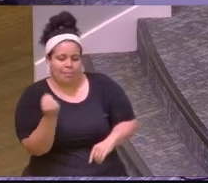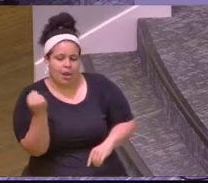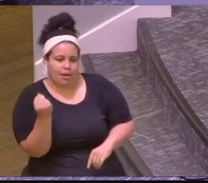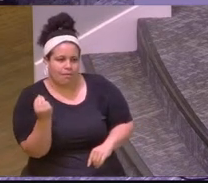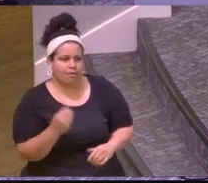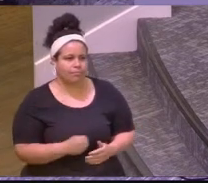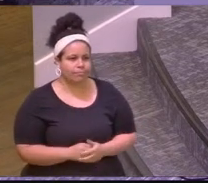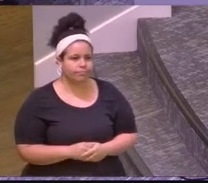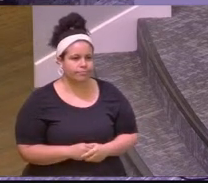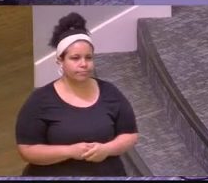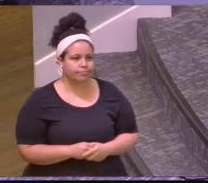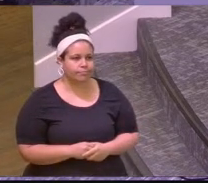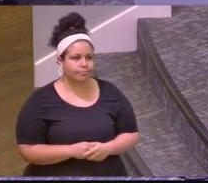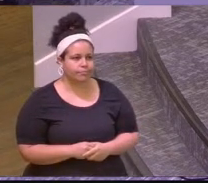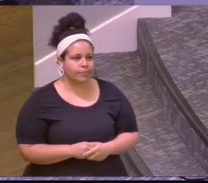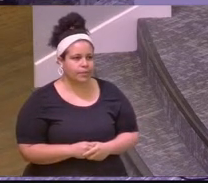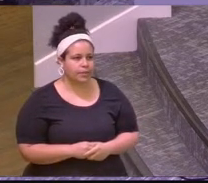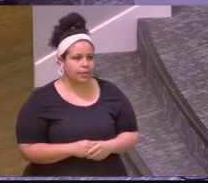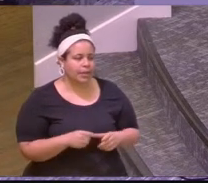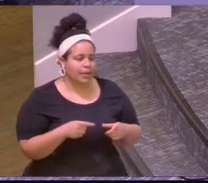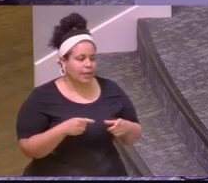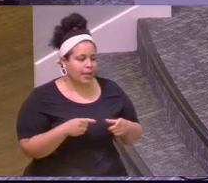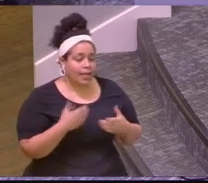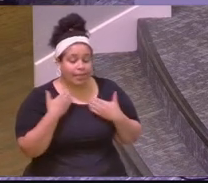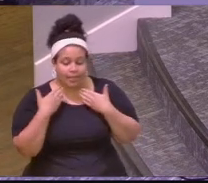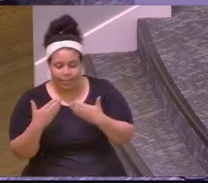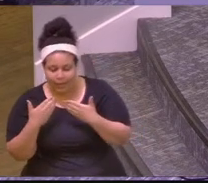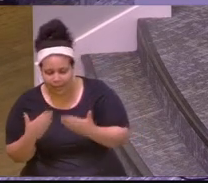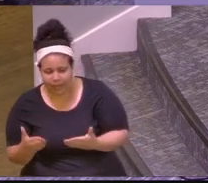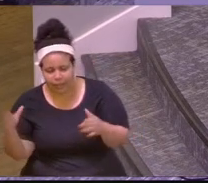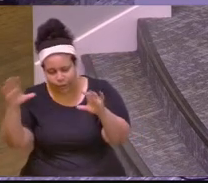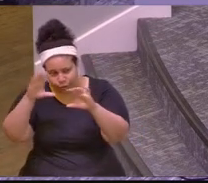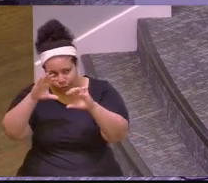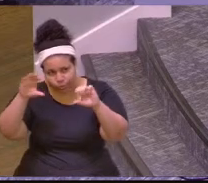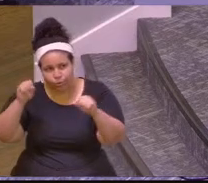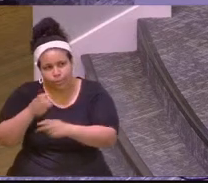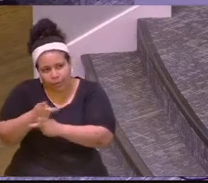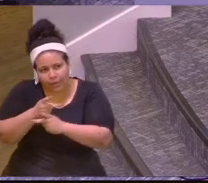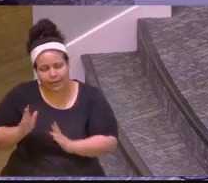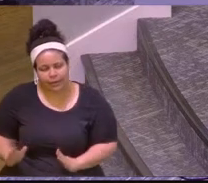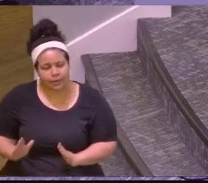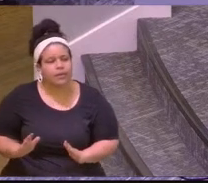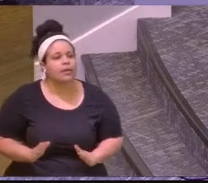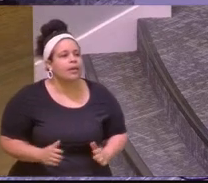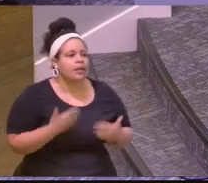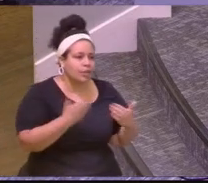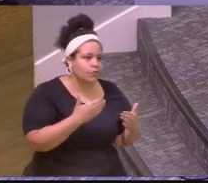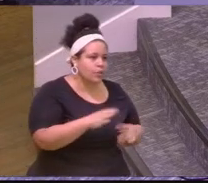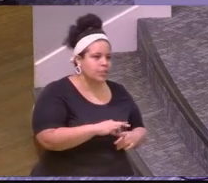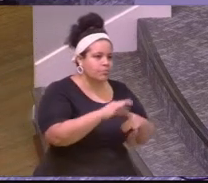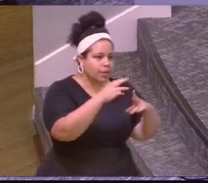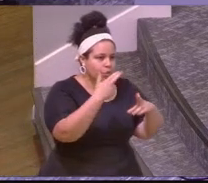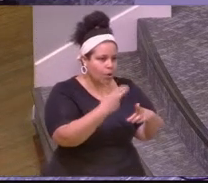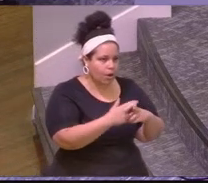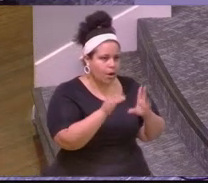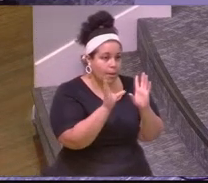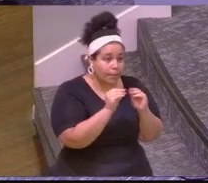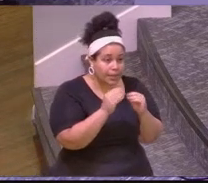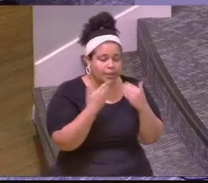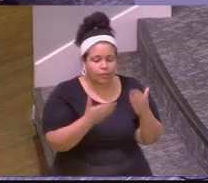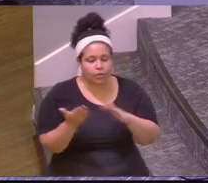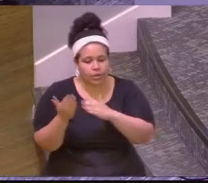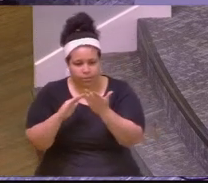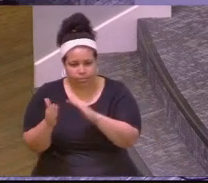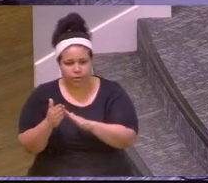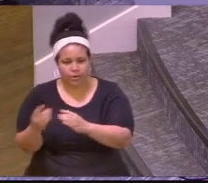thank you all. Thank you. Thank you, Dr. Thomas, and thank you, fellow board members, for our special called meeting. Thank you to our community who are present